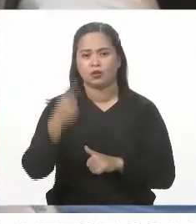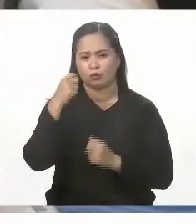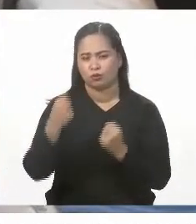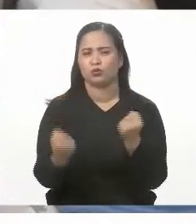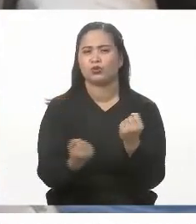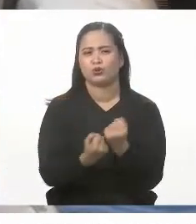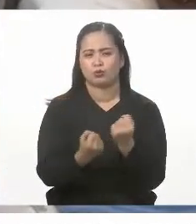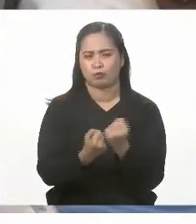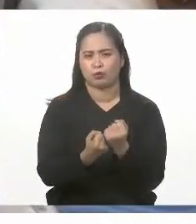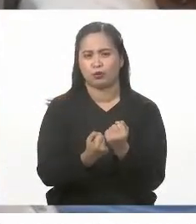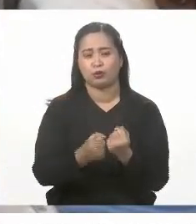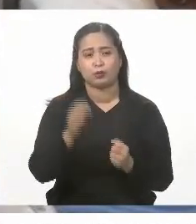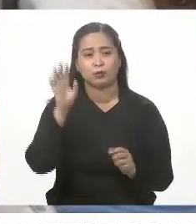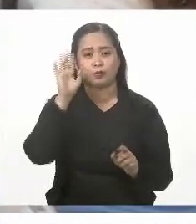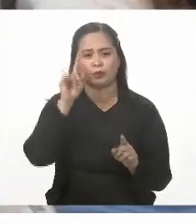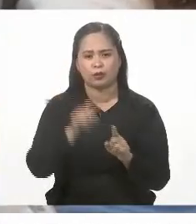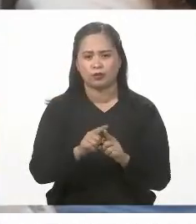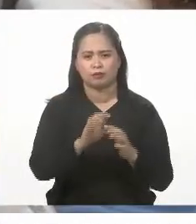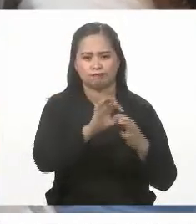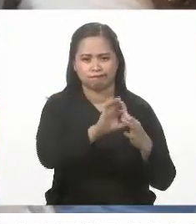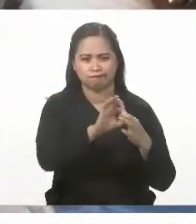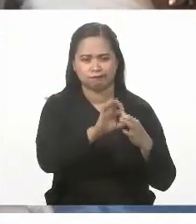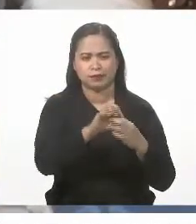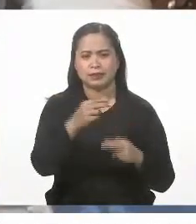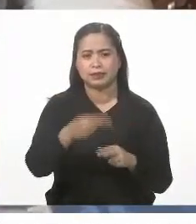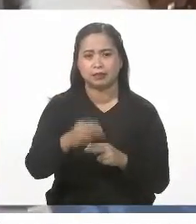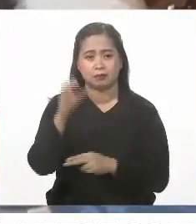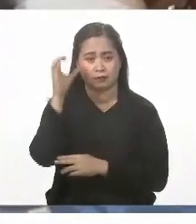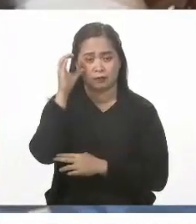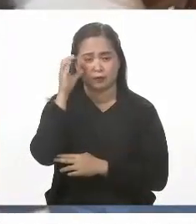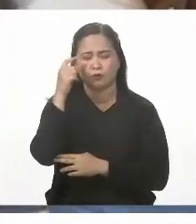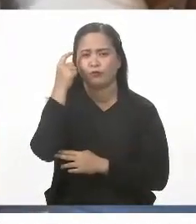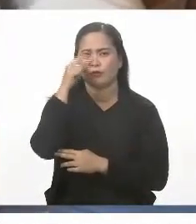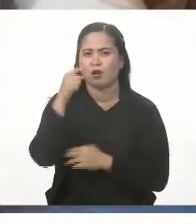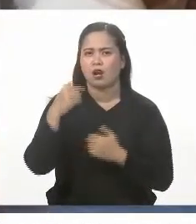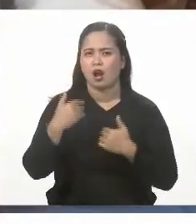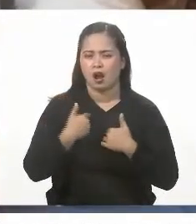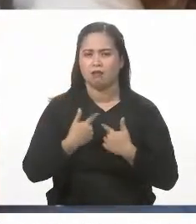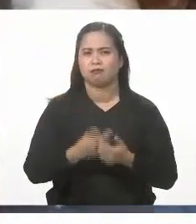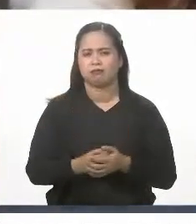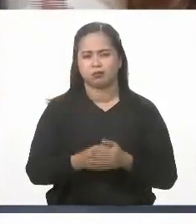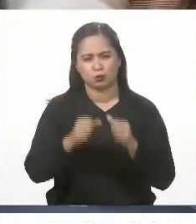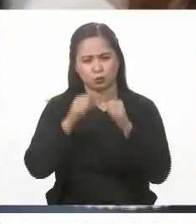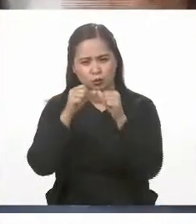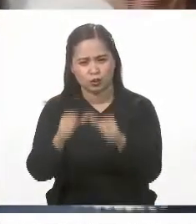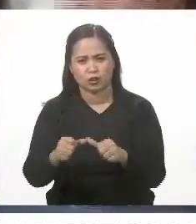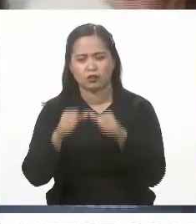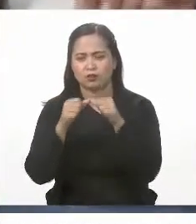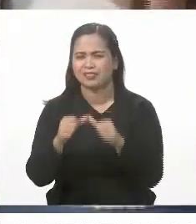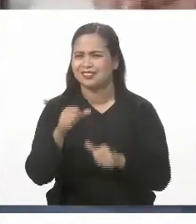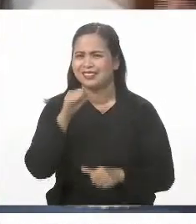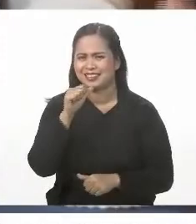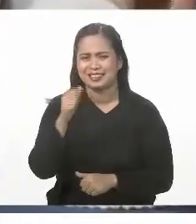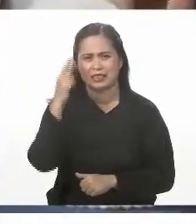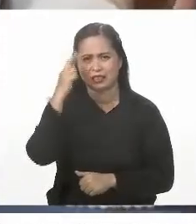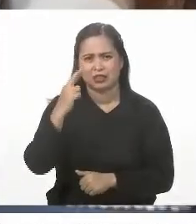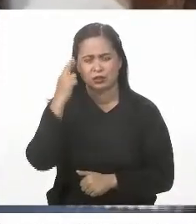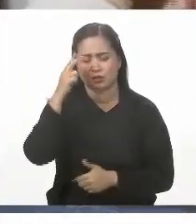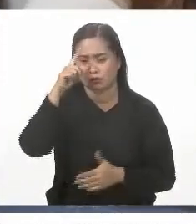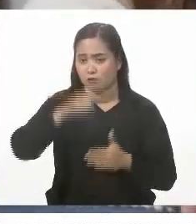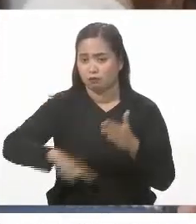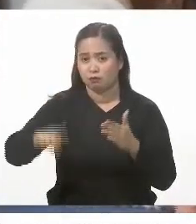Christian Zurita, quien me acompañe a no dejar que los tiempos del CNE sean un motivo de